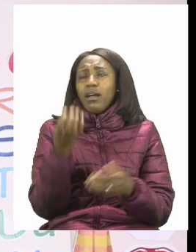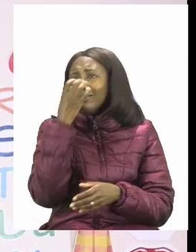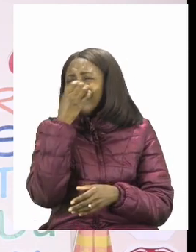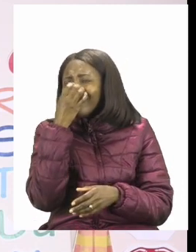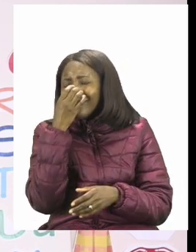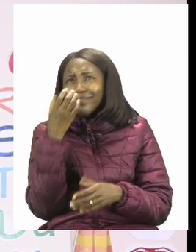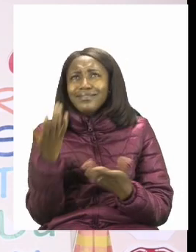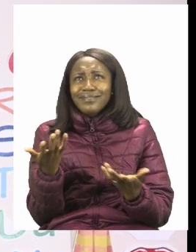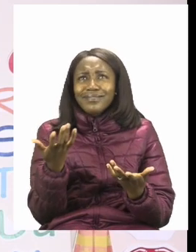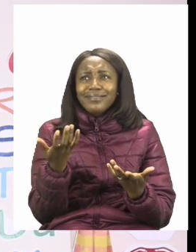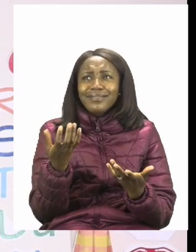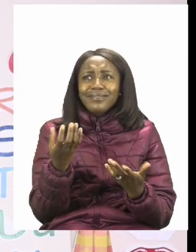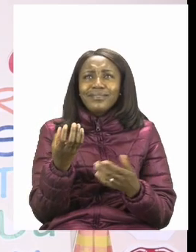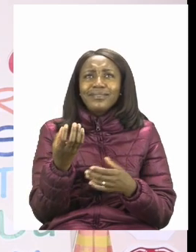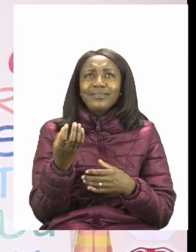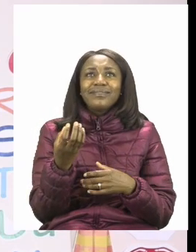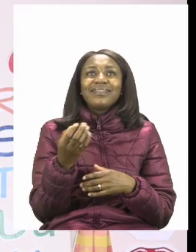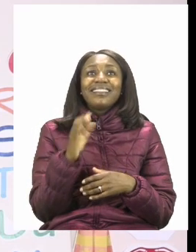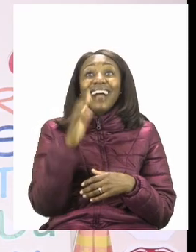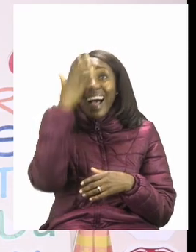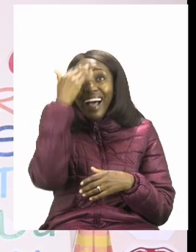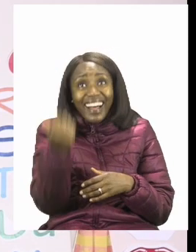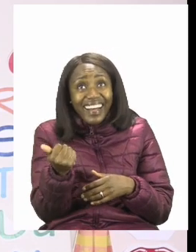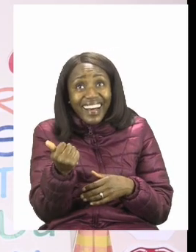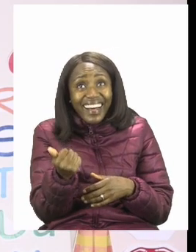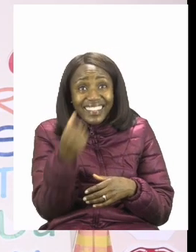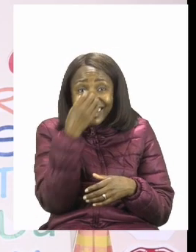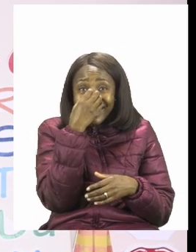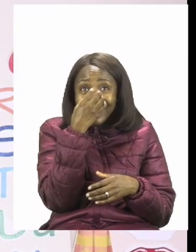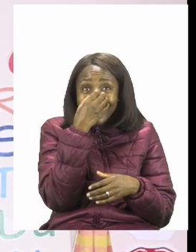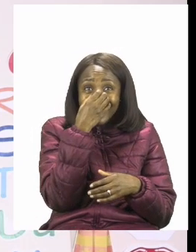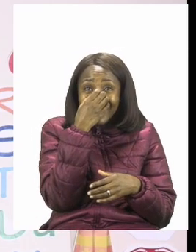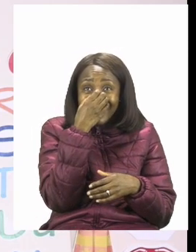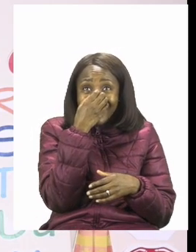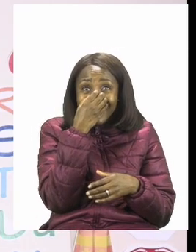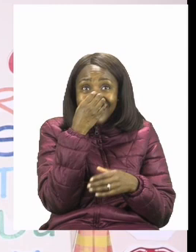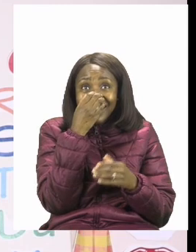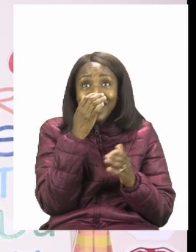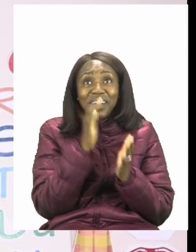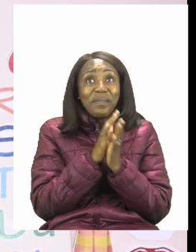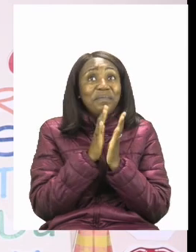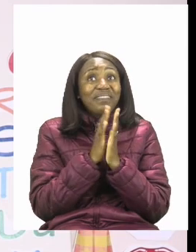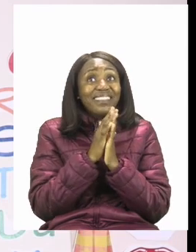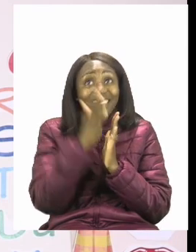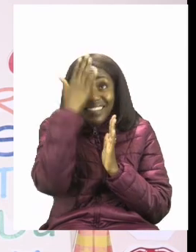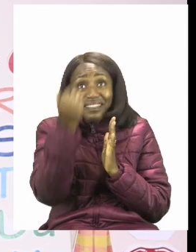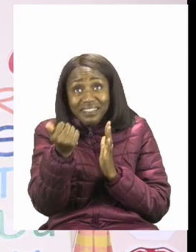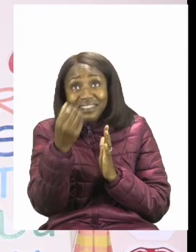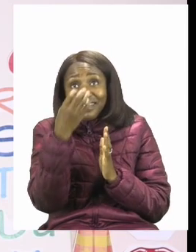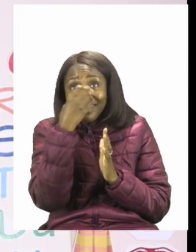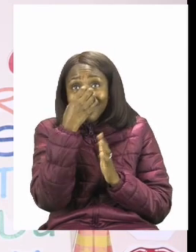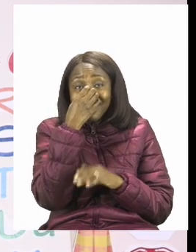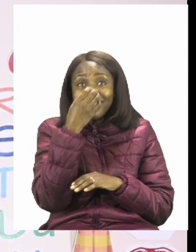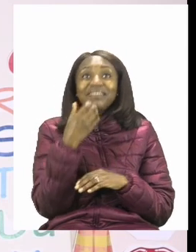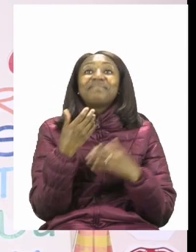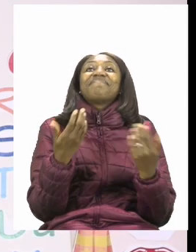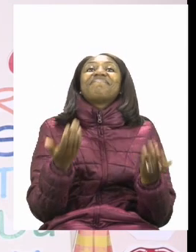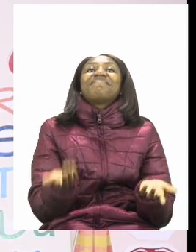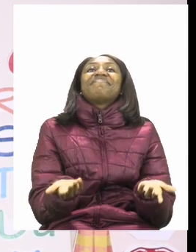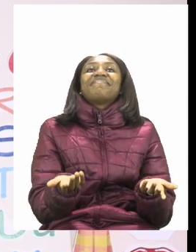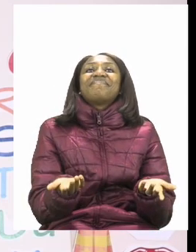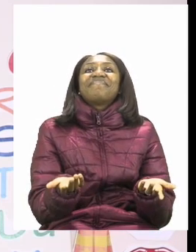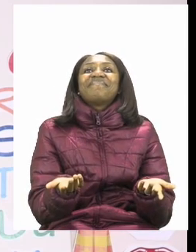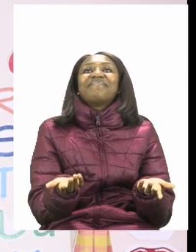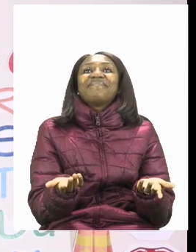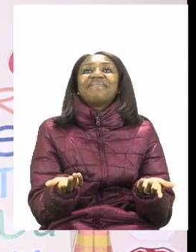Zoshi! Oh, hi, Zoshi! Can you all say hi to Zoshi? Zoshi is here to say goodbye